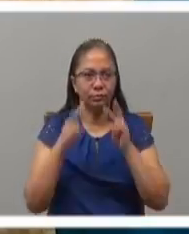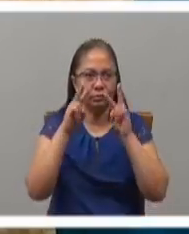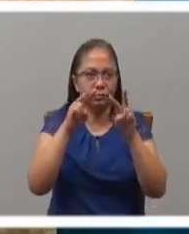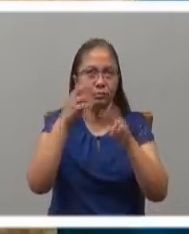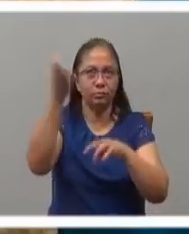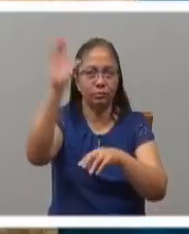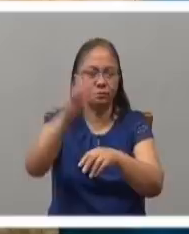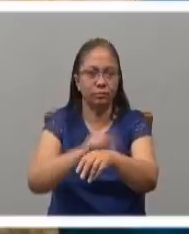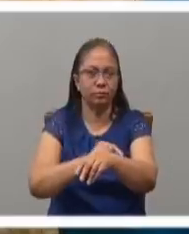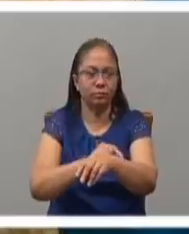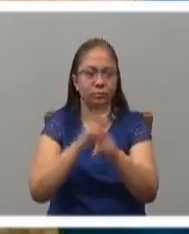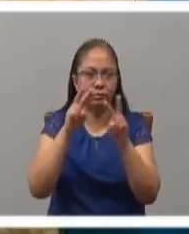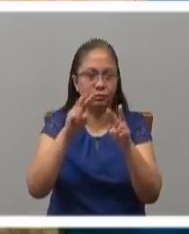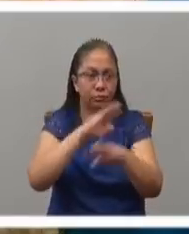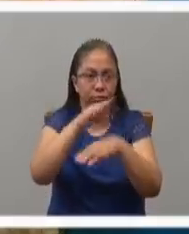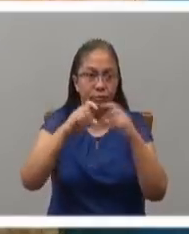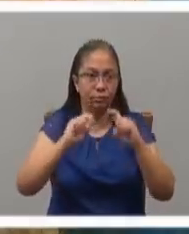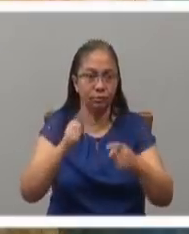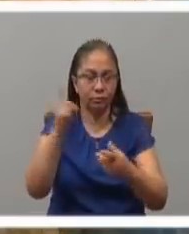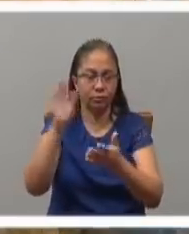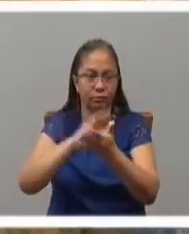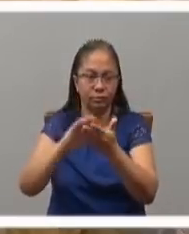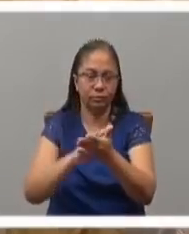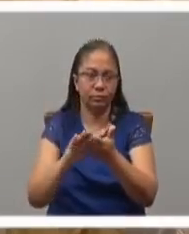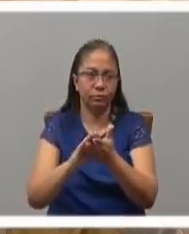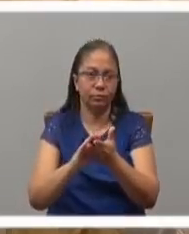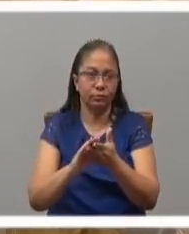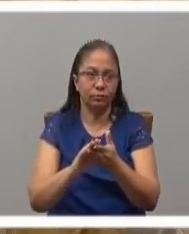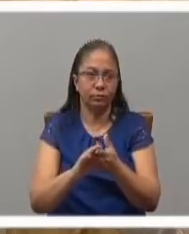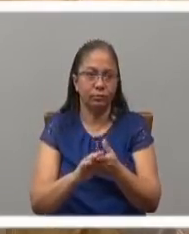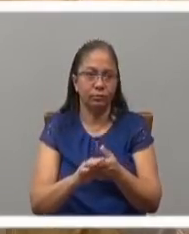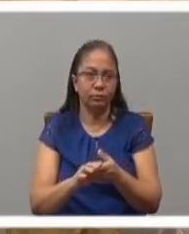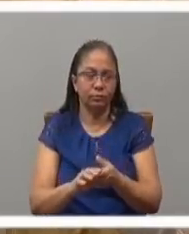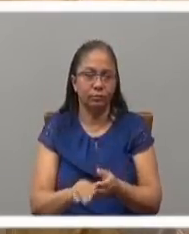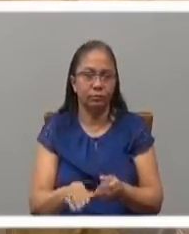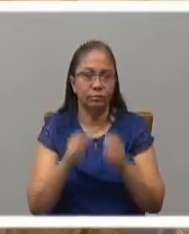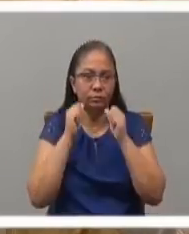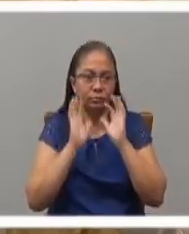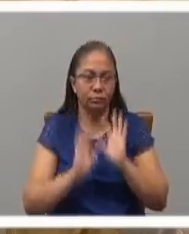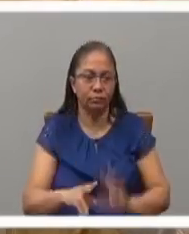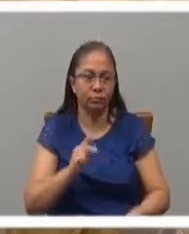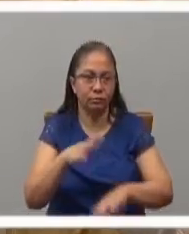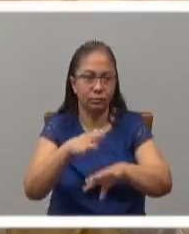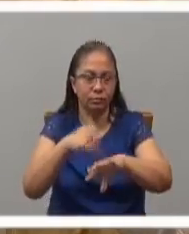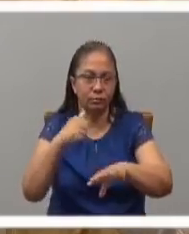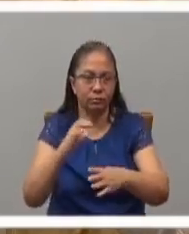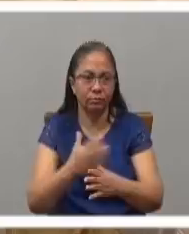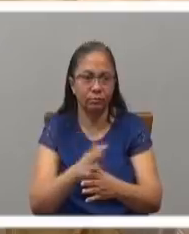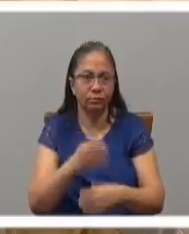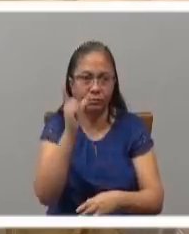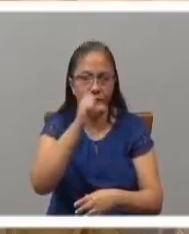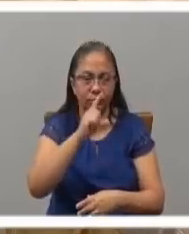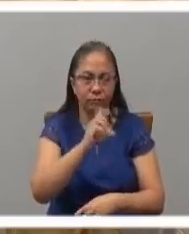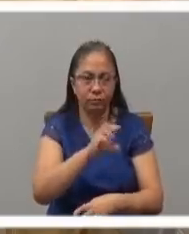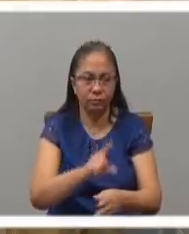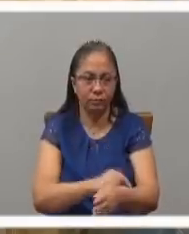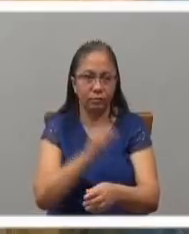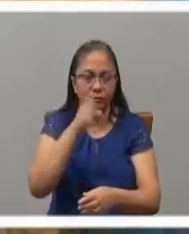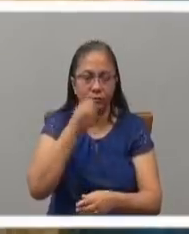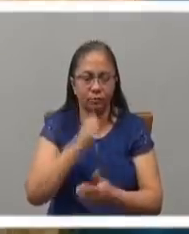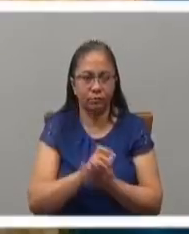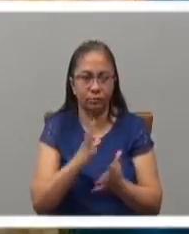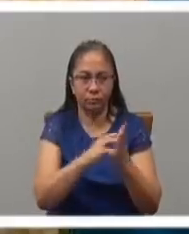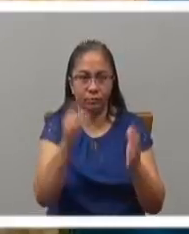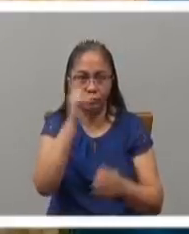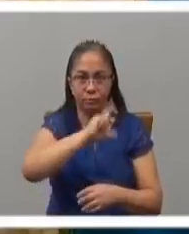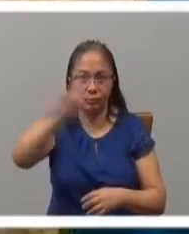Behold the Lamb of God, behold him who takes away the sins of the world. Blessed are those called to the supper of the Lamb. Lord,